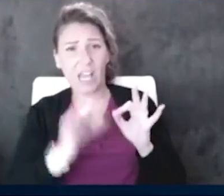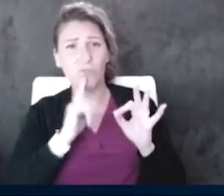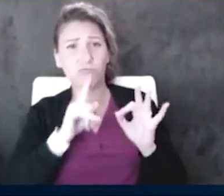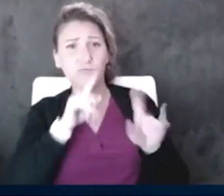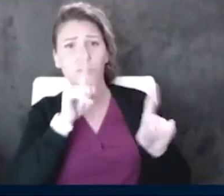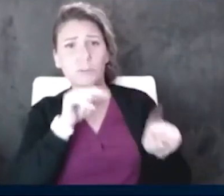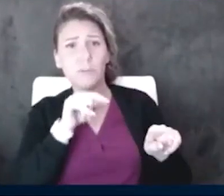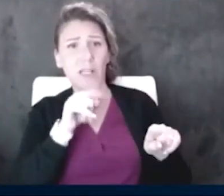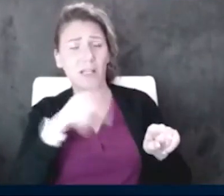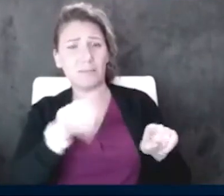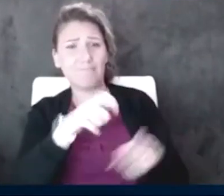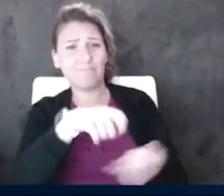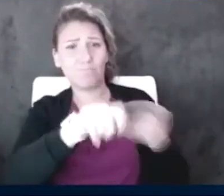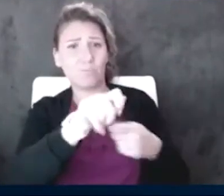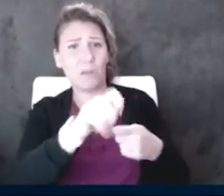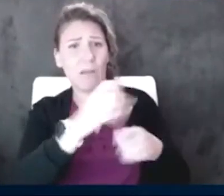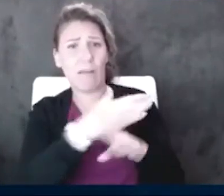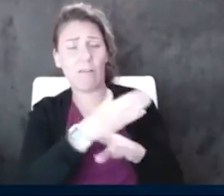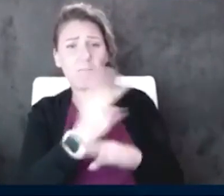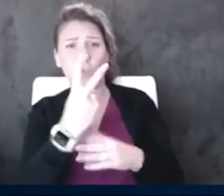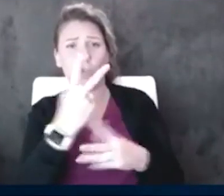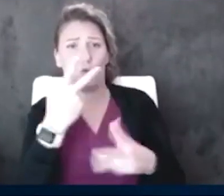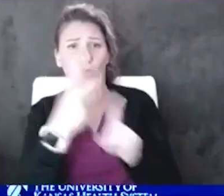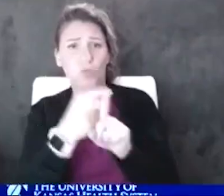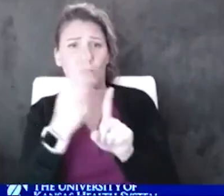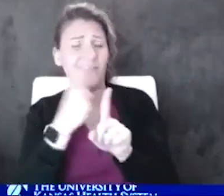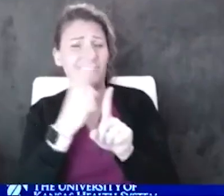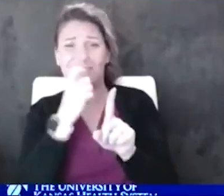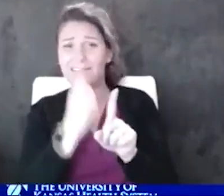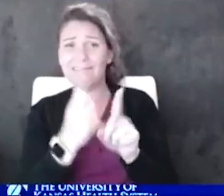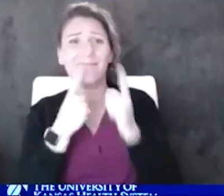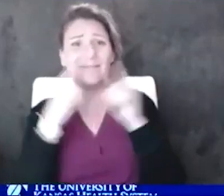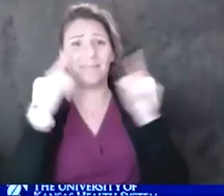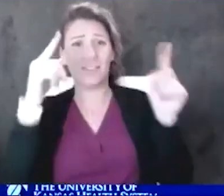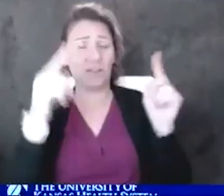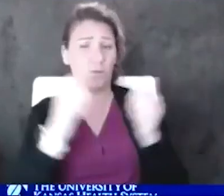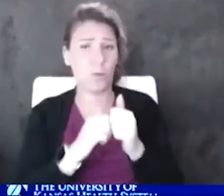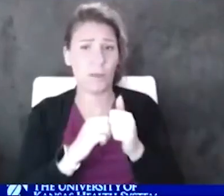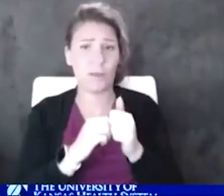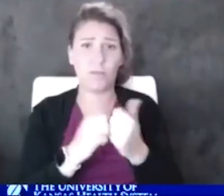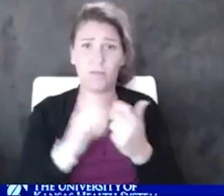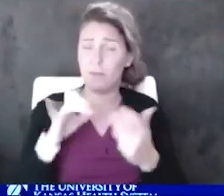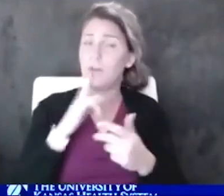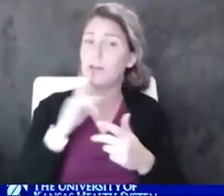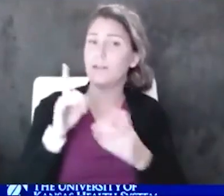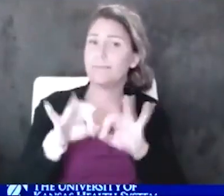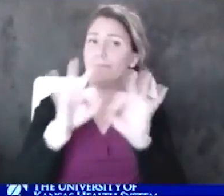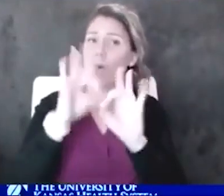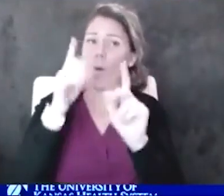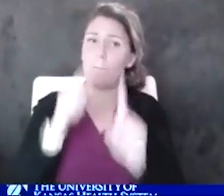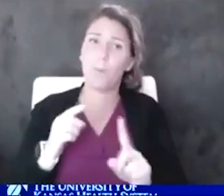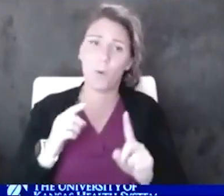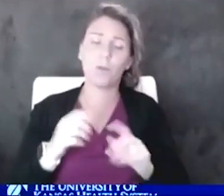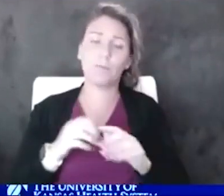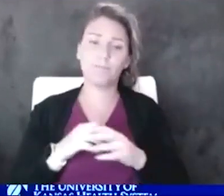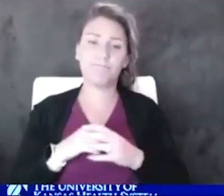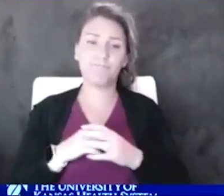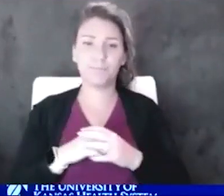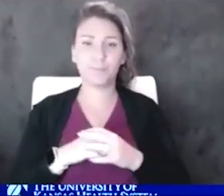2 doses. Yeah, you're exactly right. So I think that is the important point, and